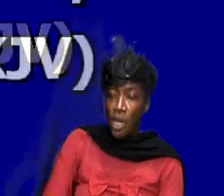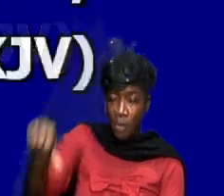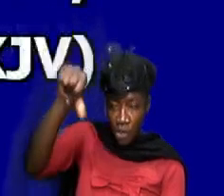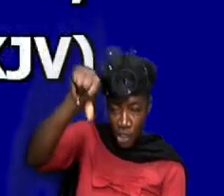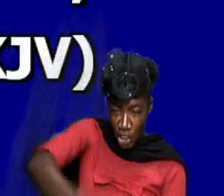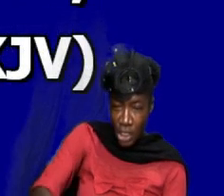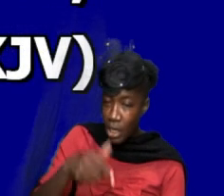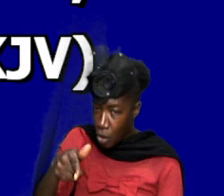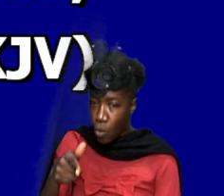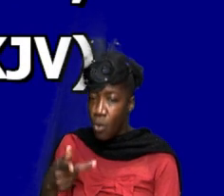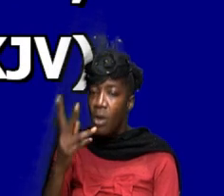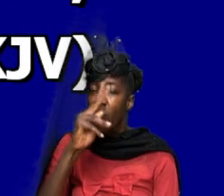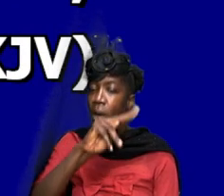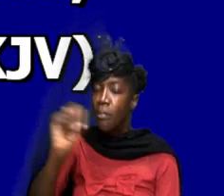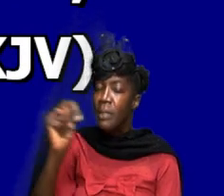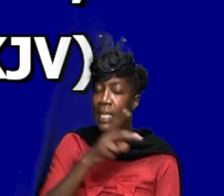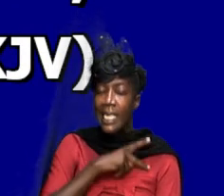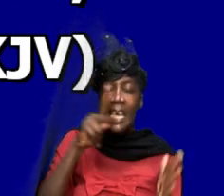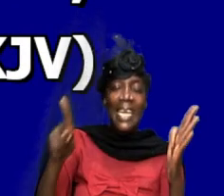king.